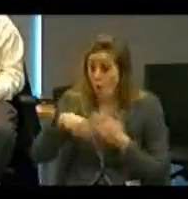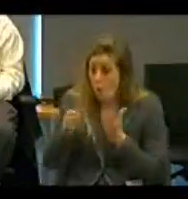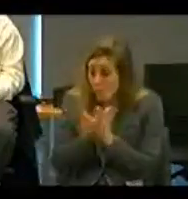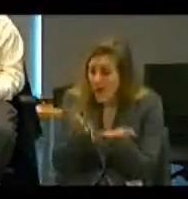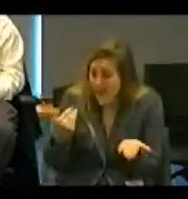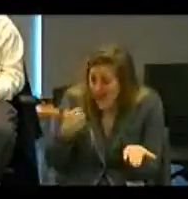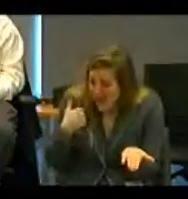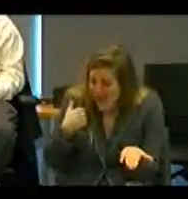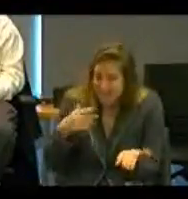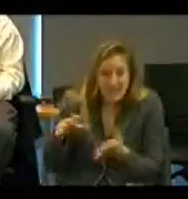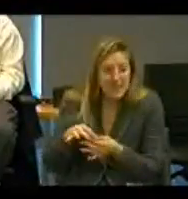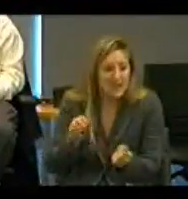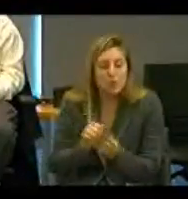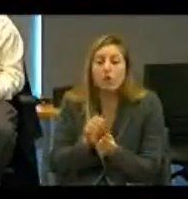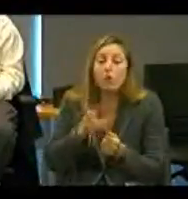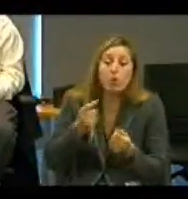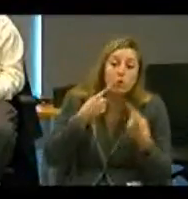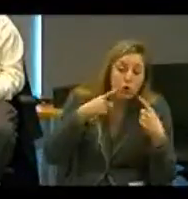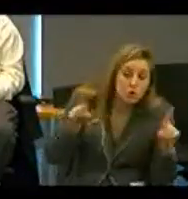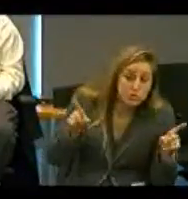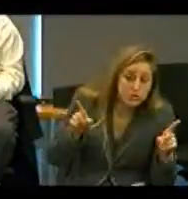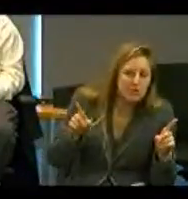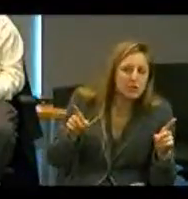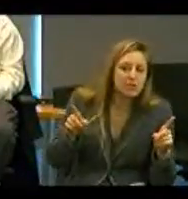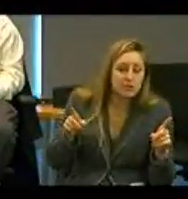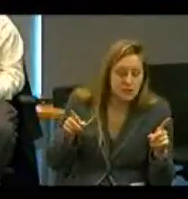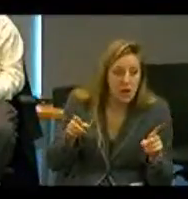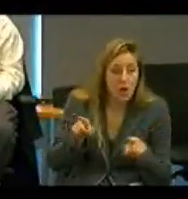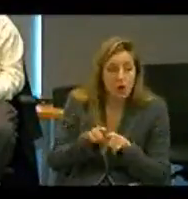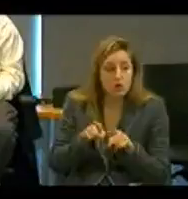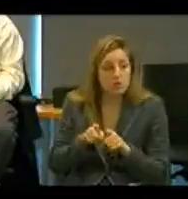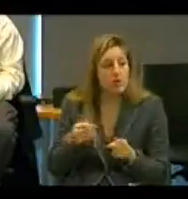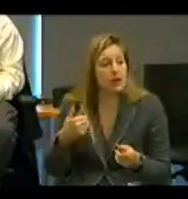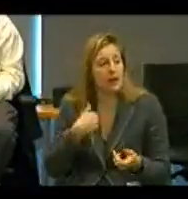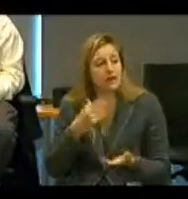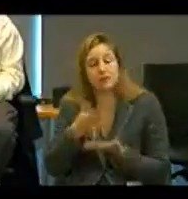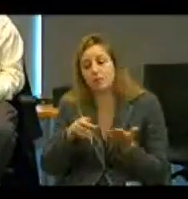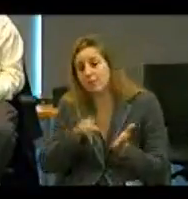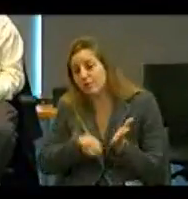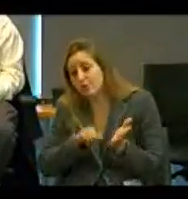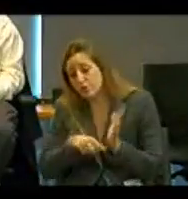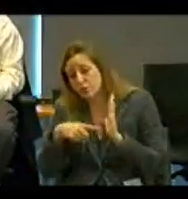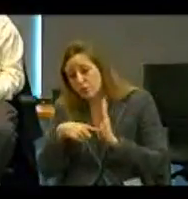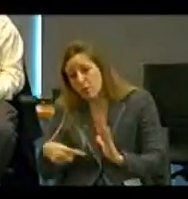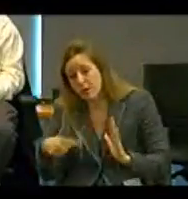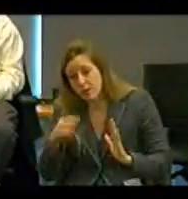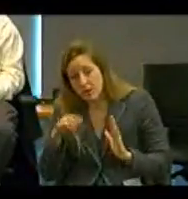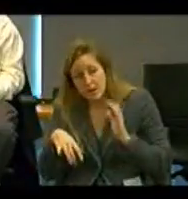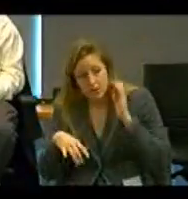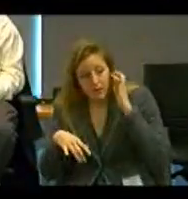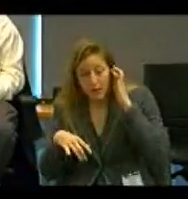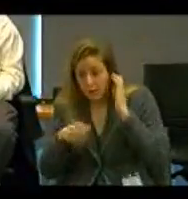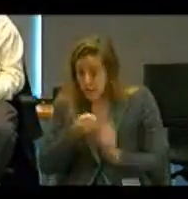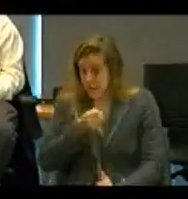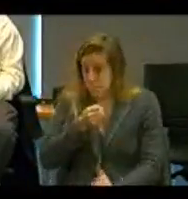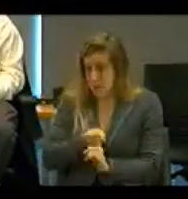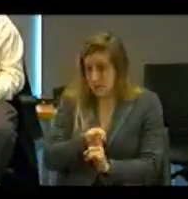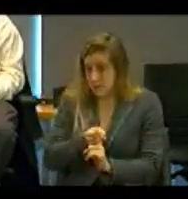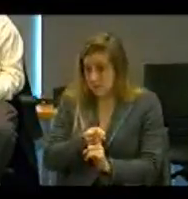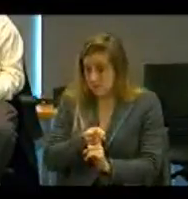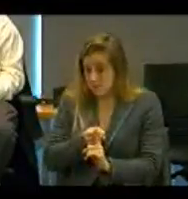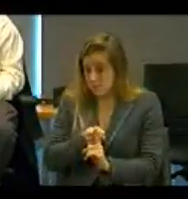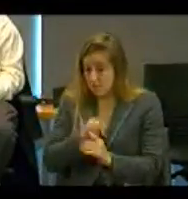on what works. It also contains some of the research showing that the impact